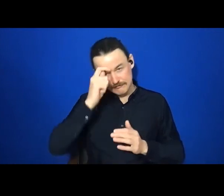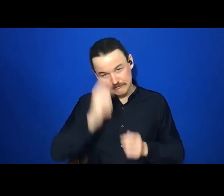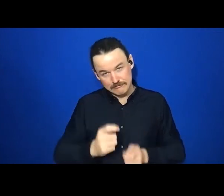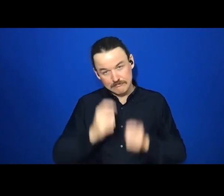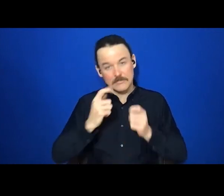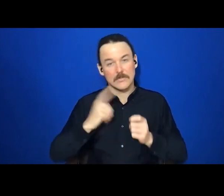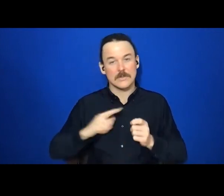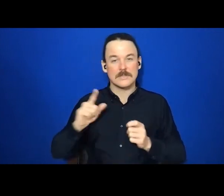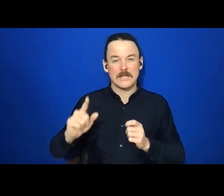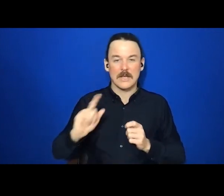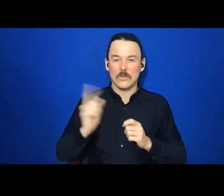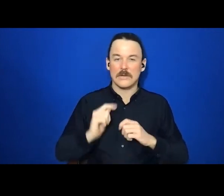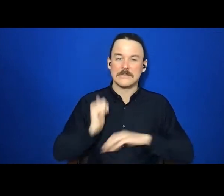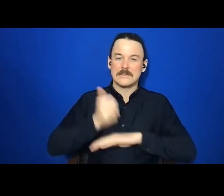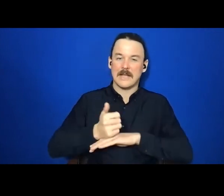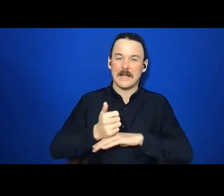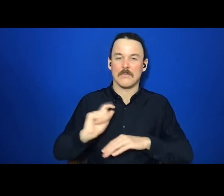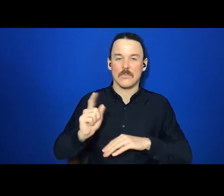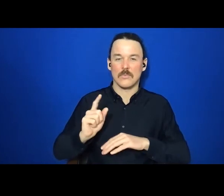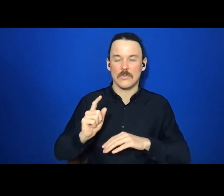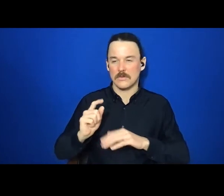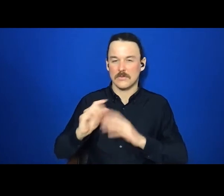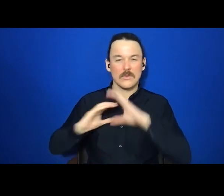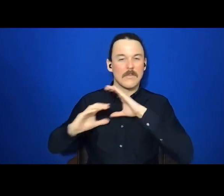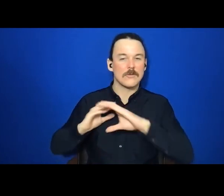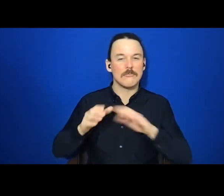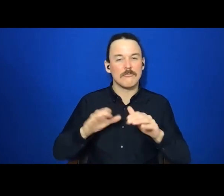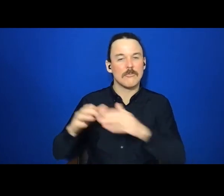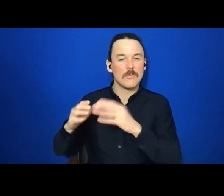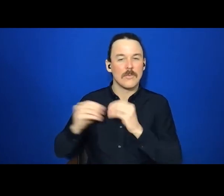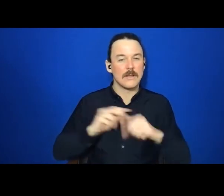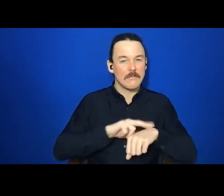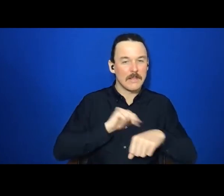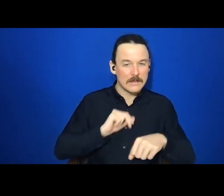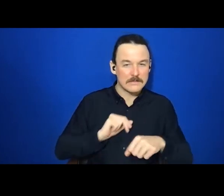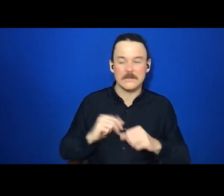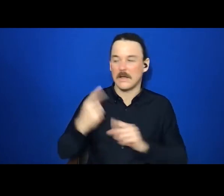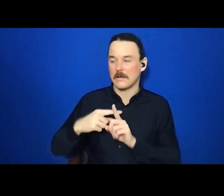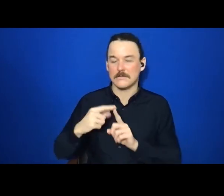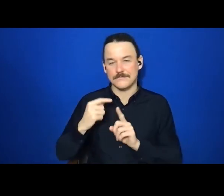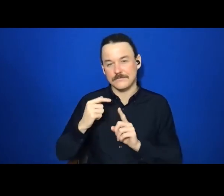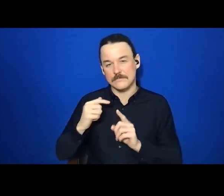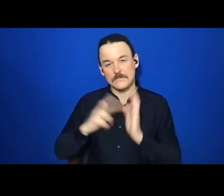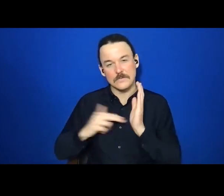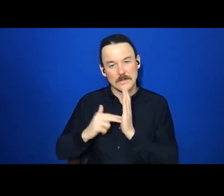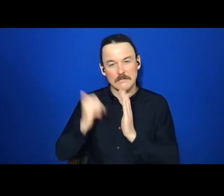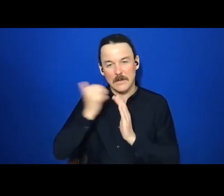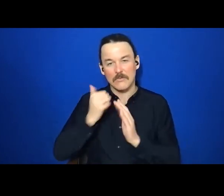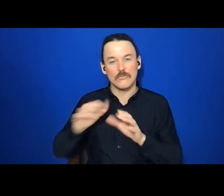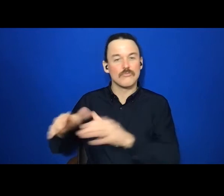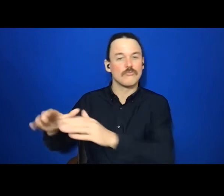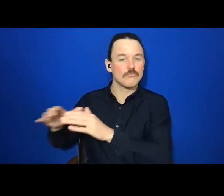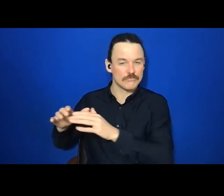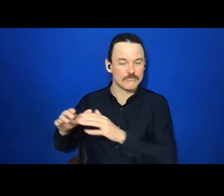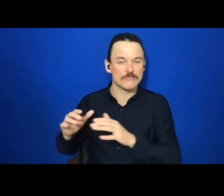iwi groups in the Bay of Plenty district around the turn of the century, and he's worked his